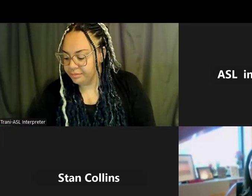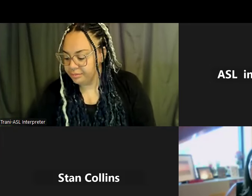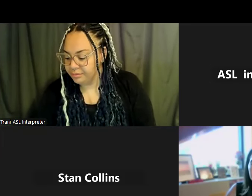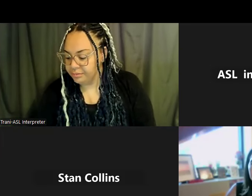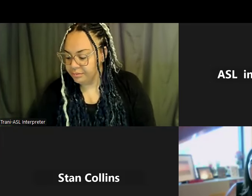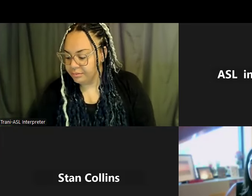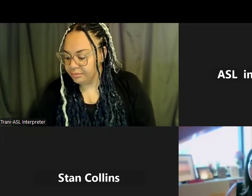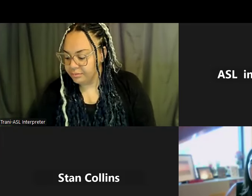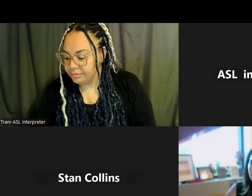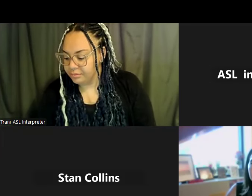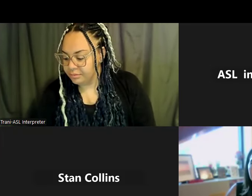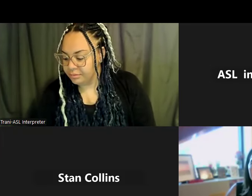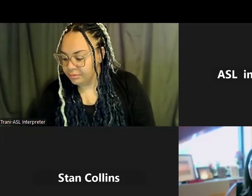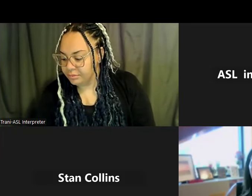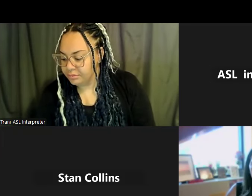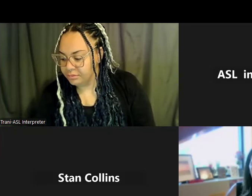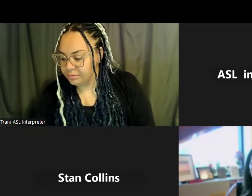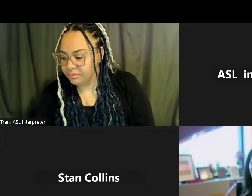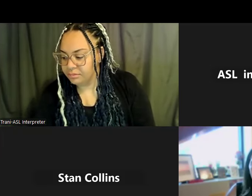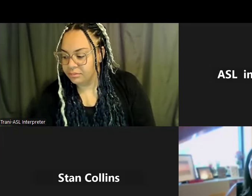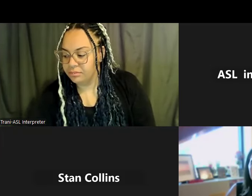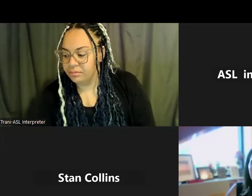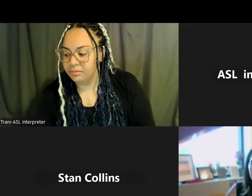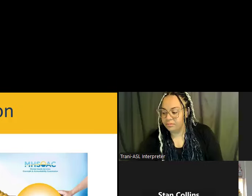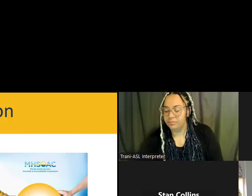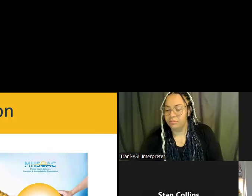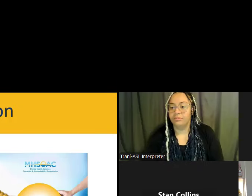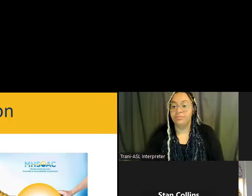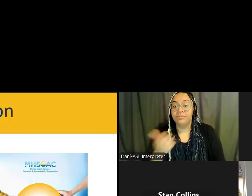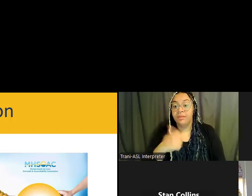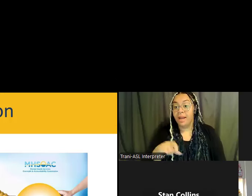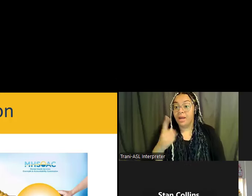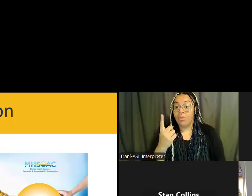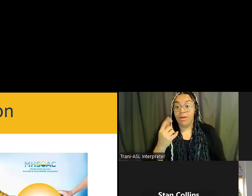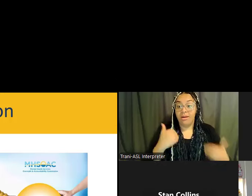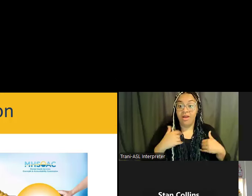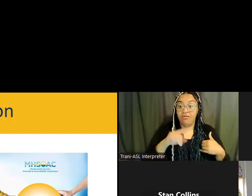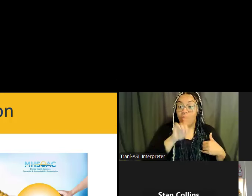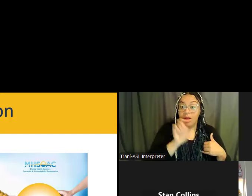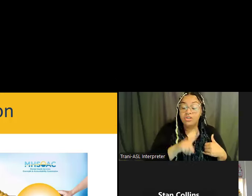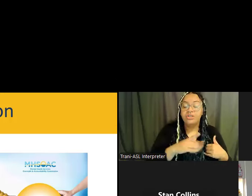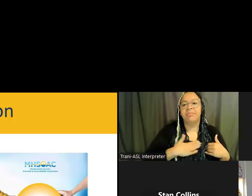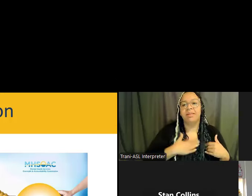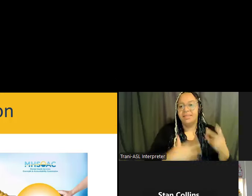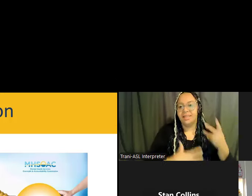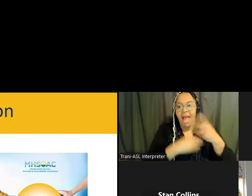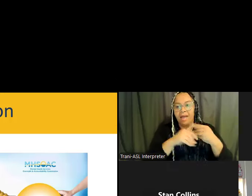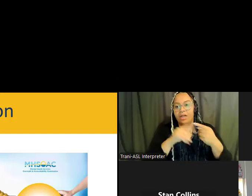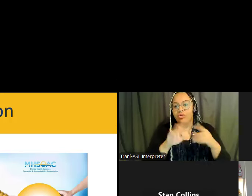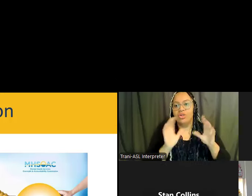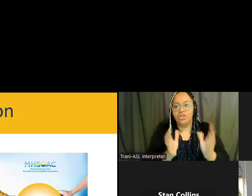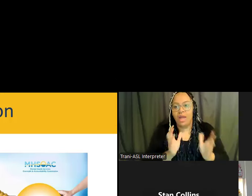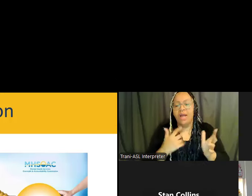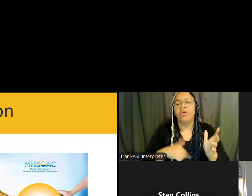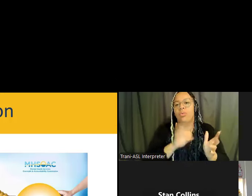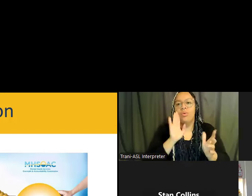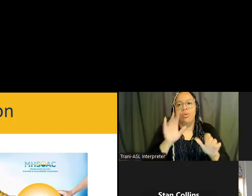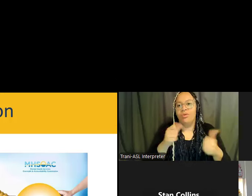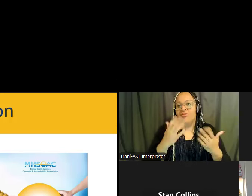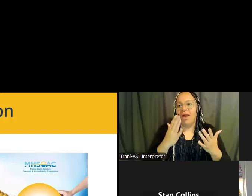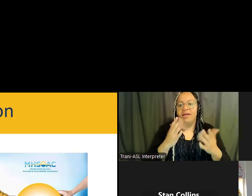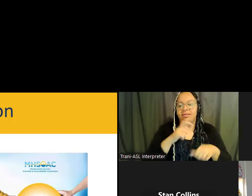If anyone has any questions, please include them in the chat. We'll make sure to give time for Stan to